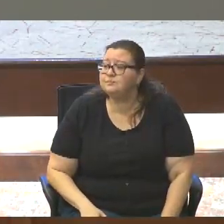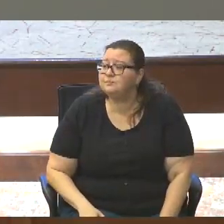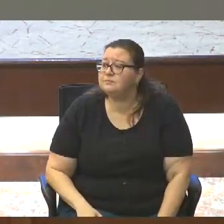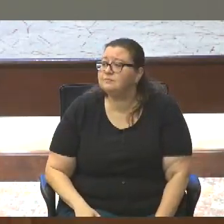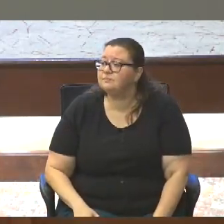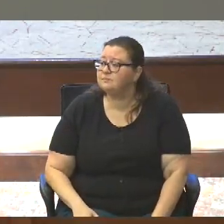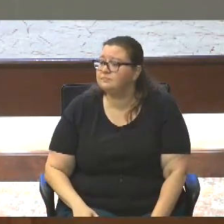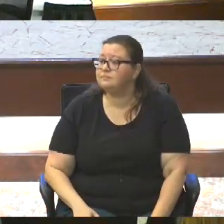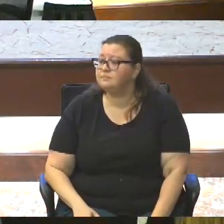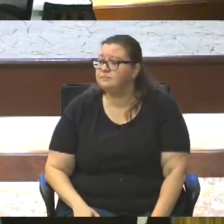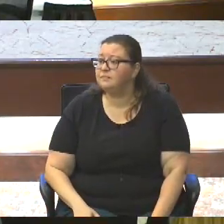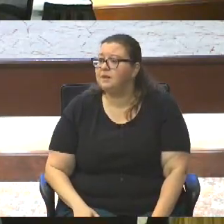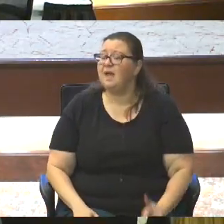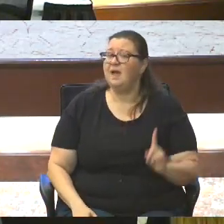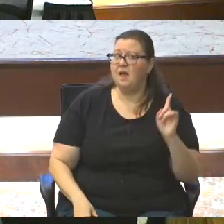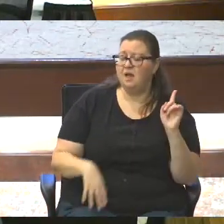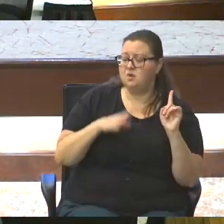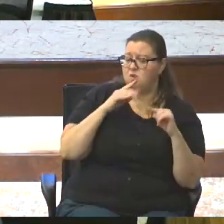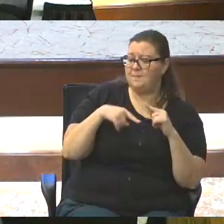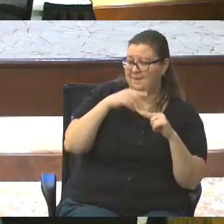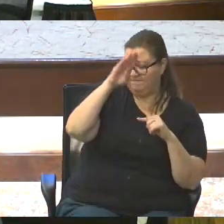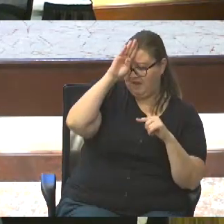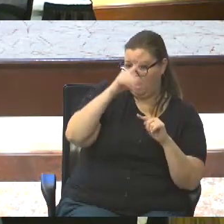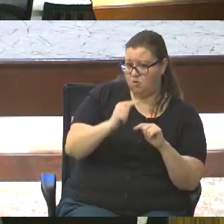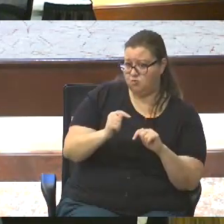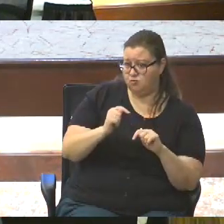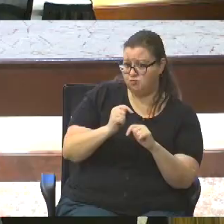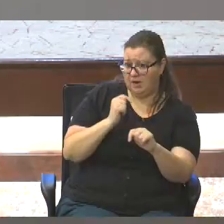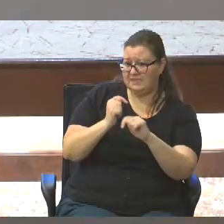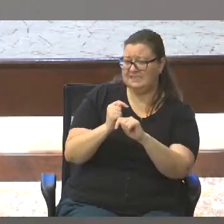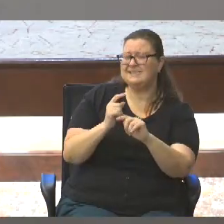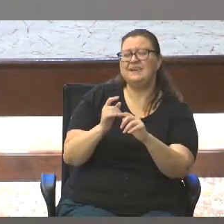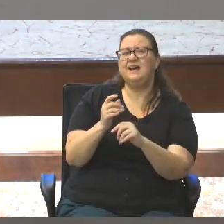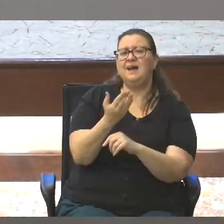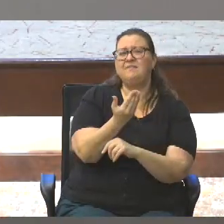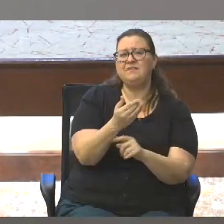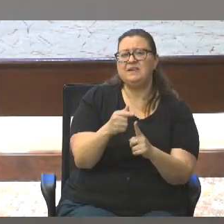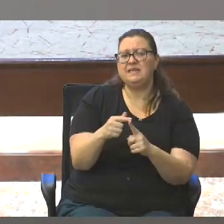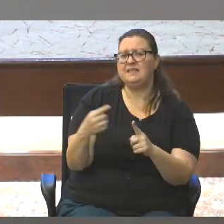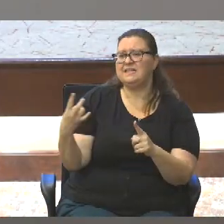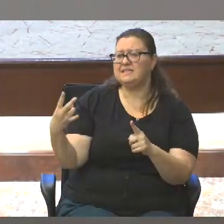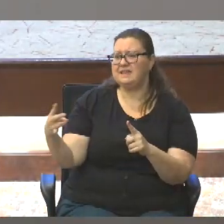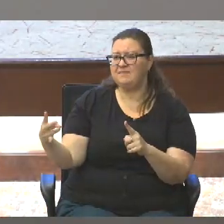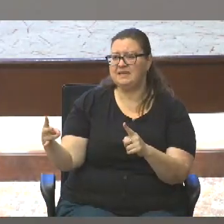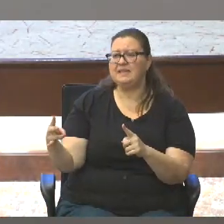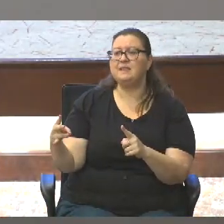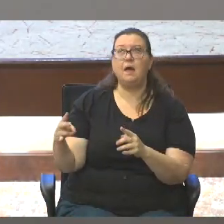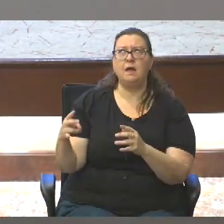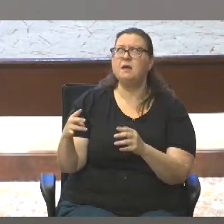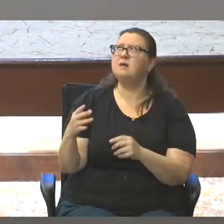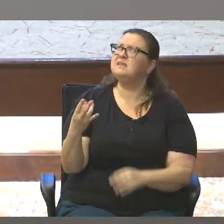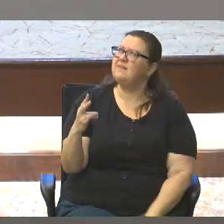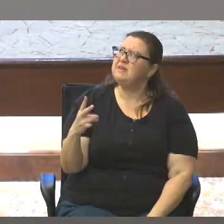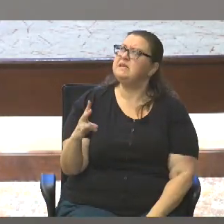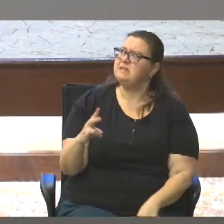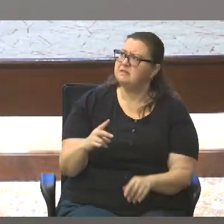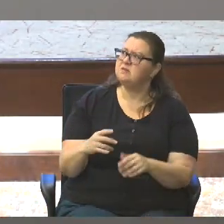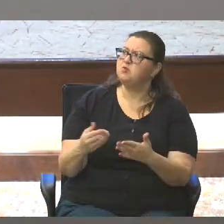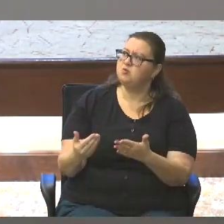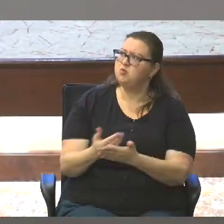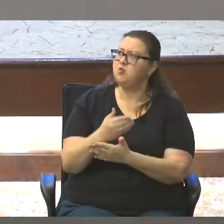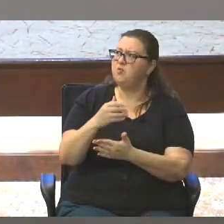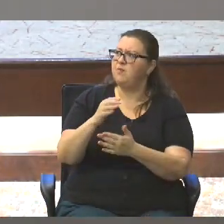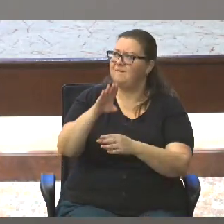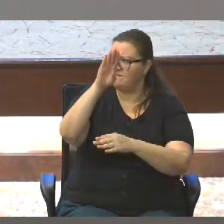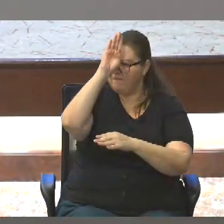great highlight on the fire trucks. I think that will make the 16th and 17th fire truck that we've bought or leased since I've been your city